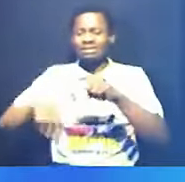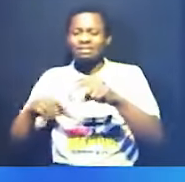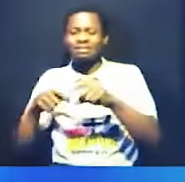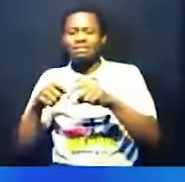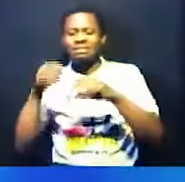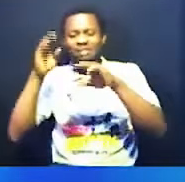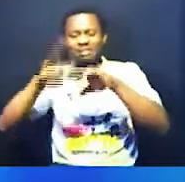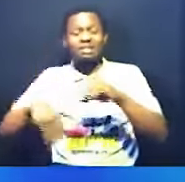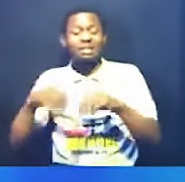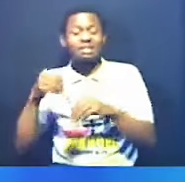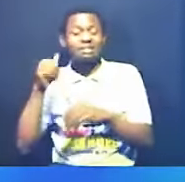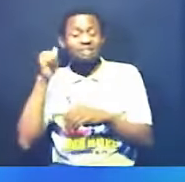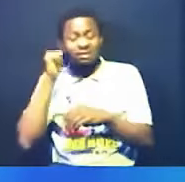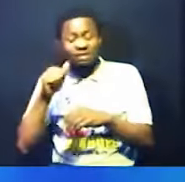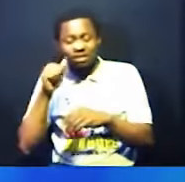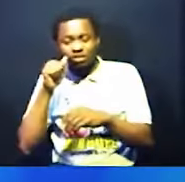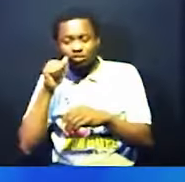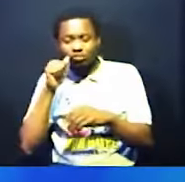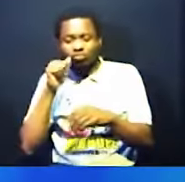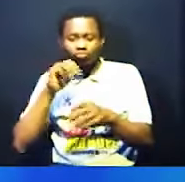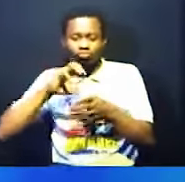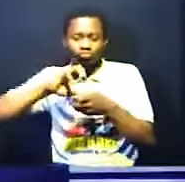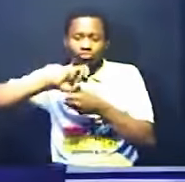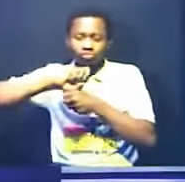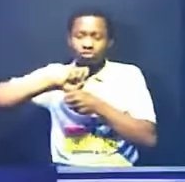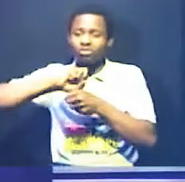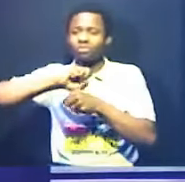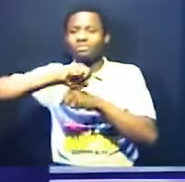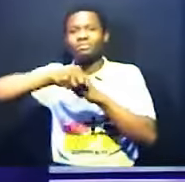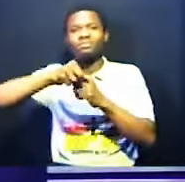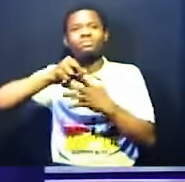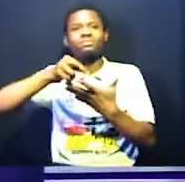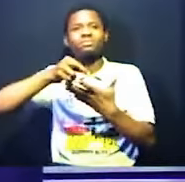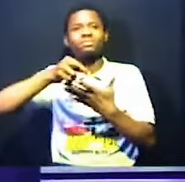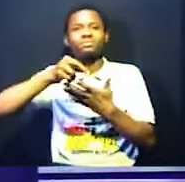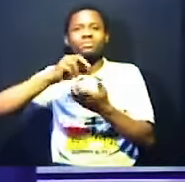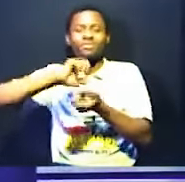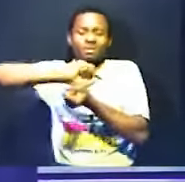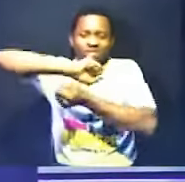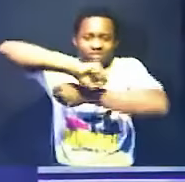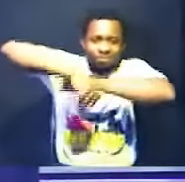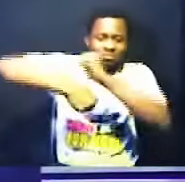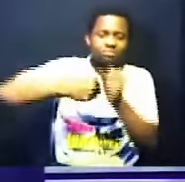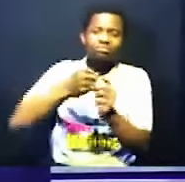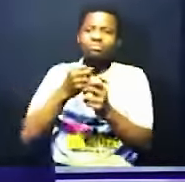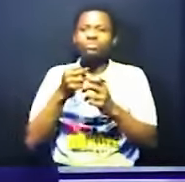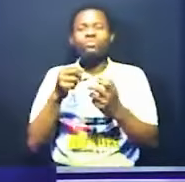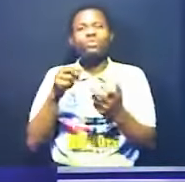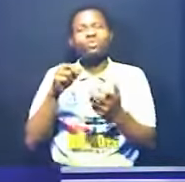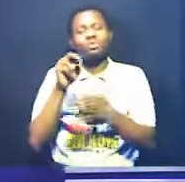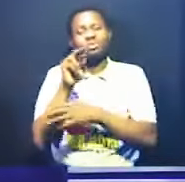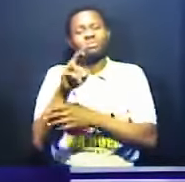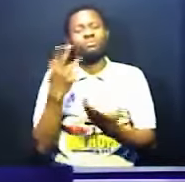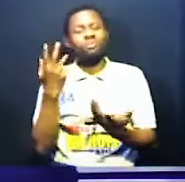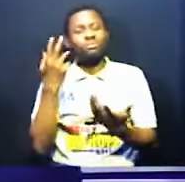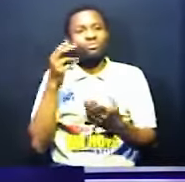her. Nanso wampese otie no na enam se ne ho ye den se no nti no obre no ase ne no